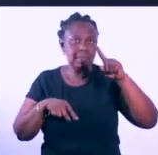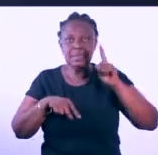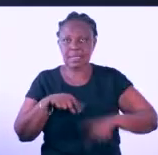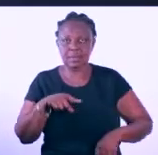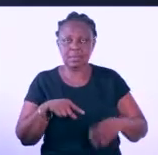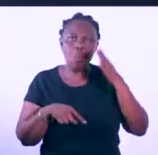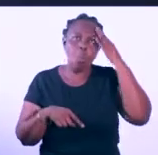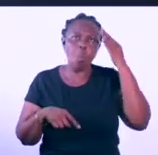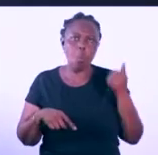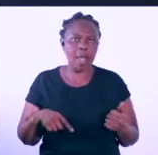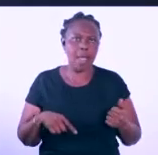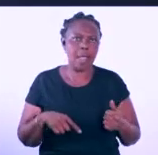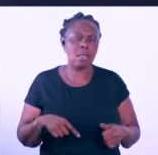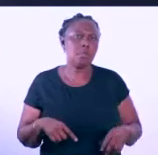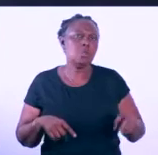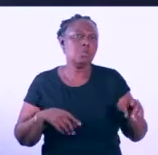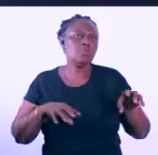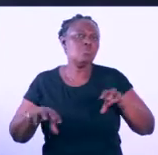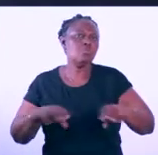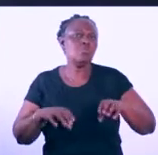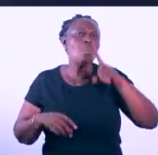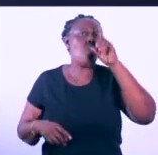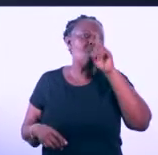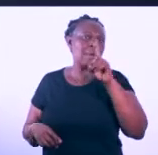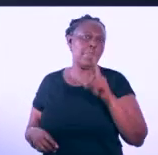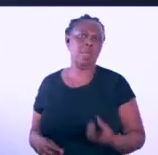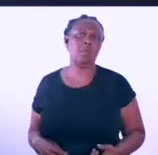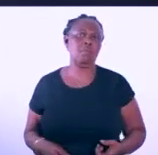because she was able to do only one.